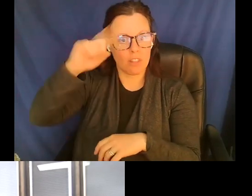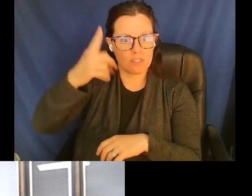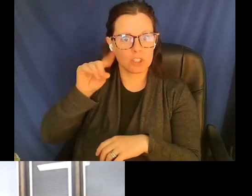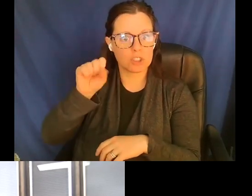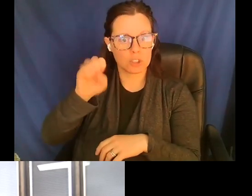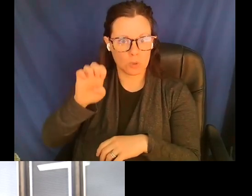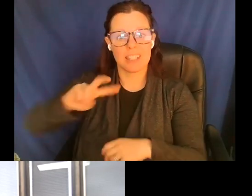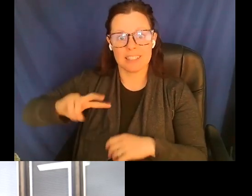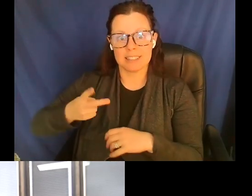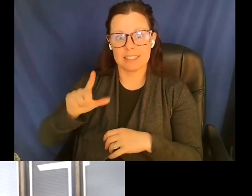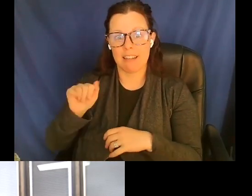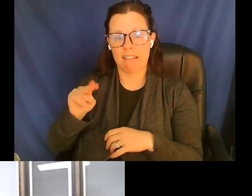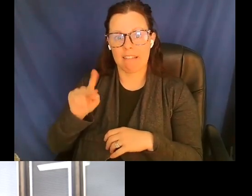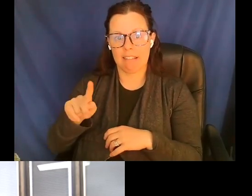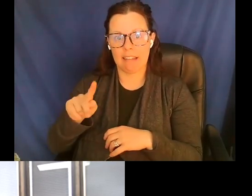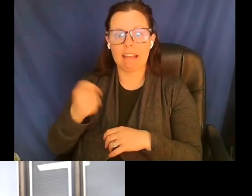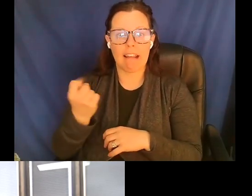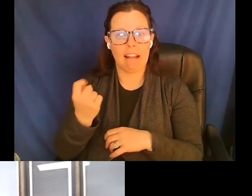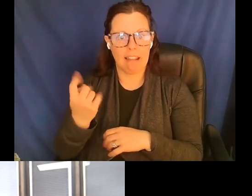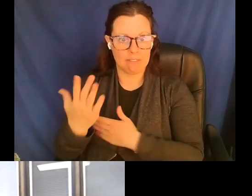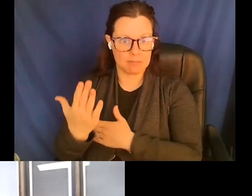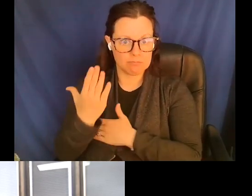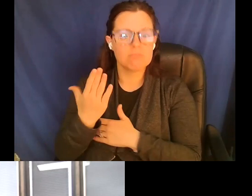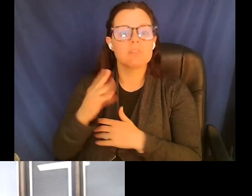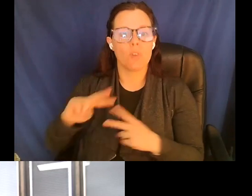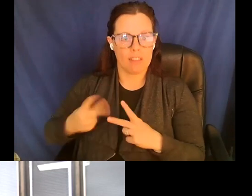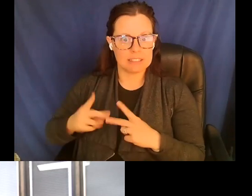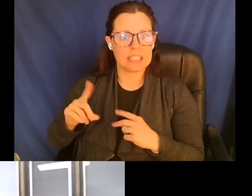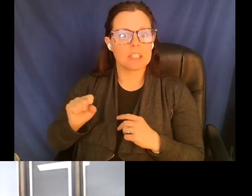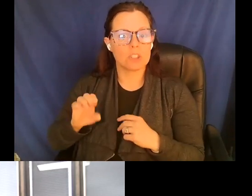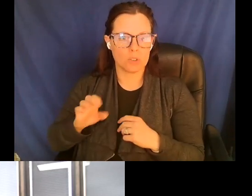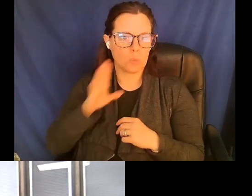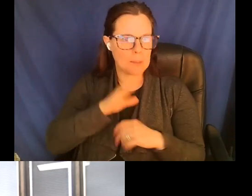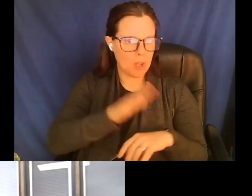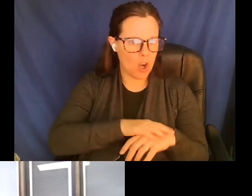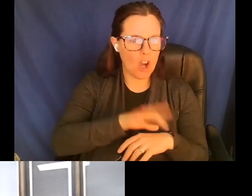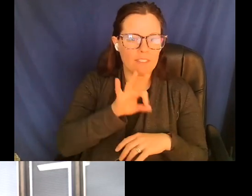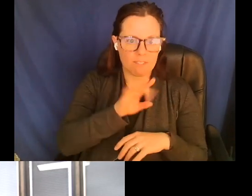11 a.m. for the second dose on our Facebook page and on our website at